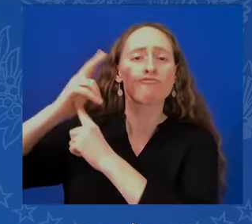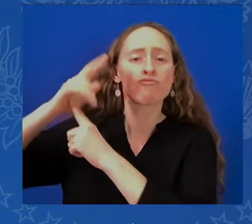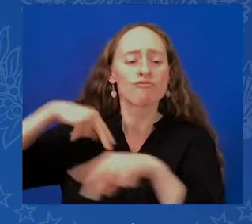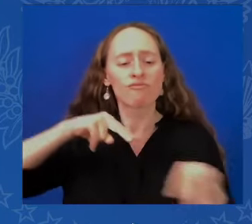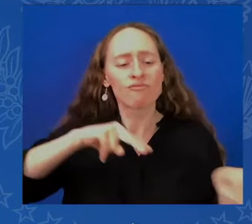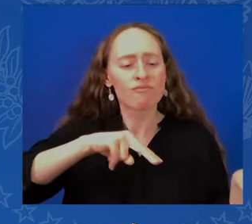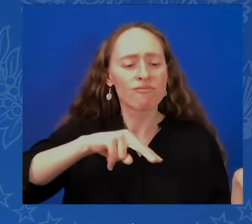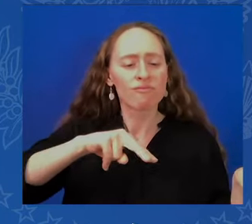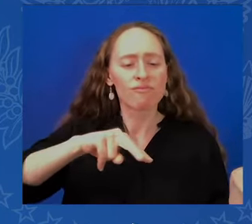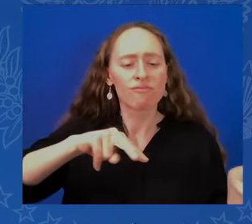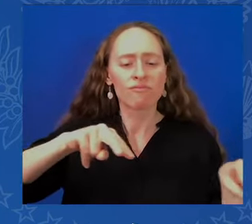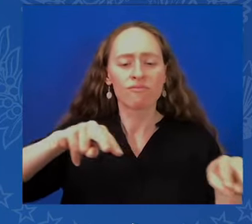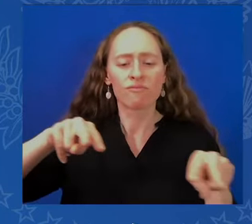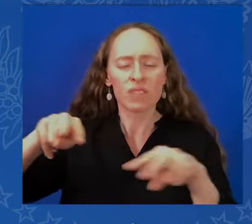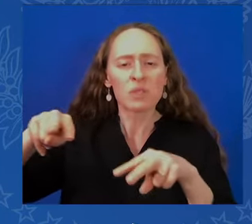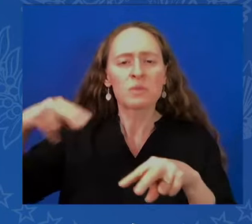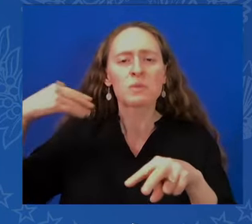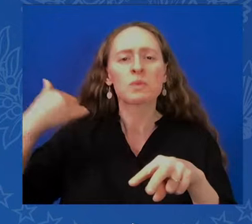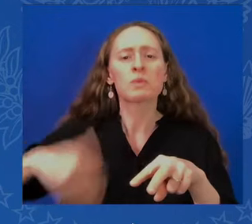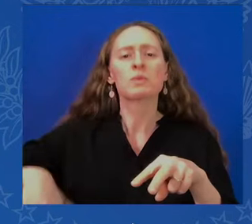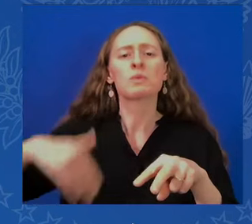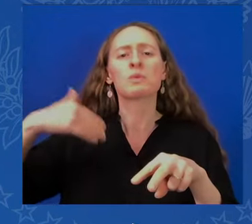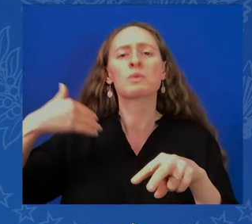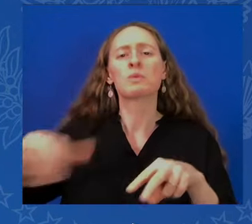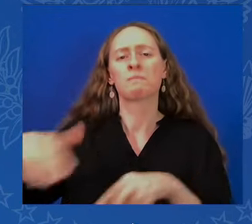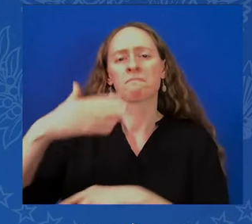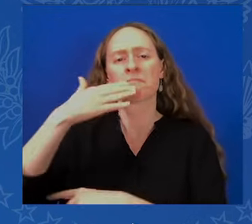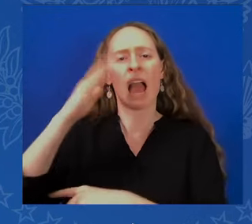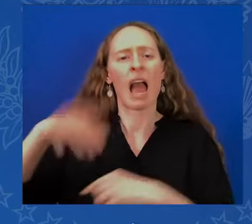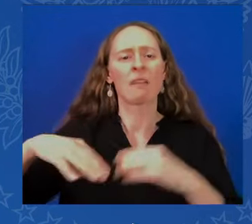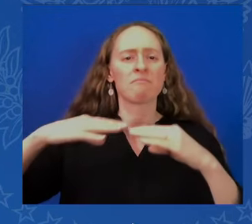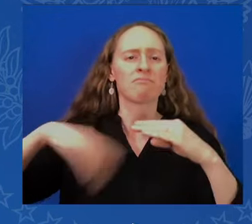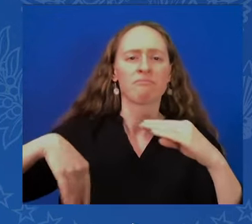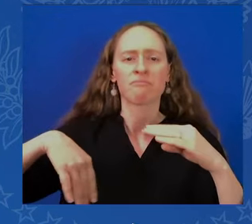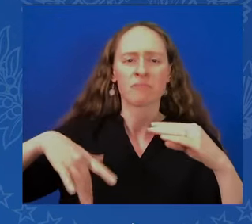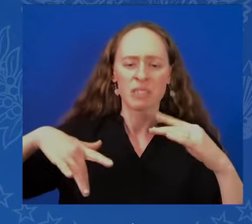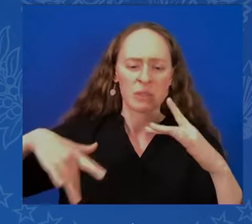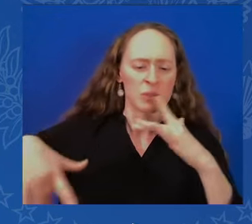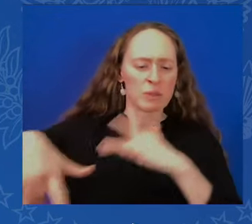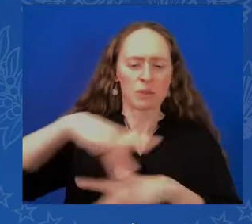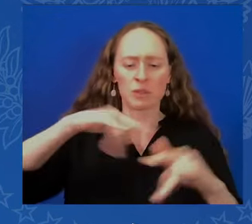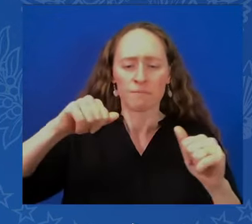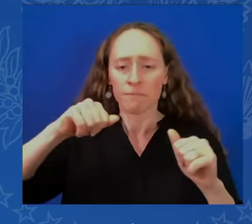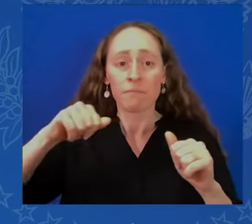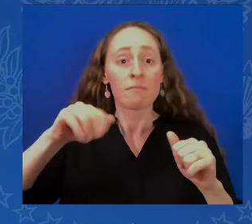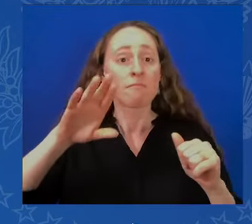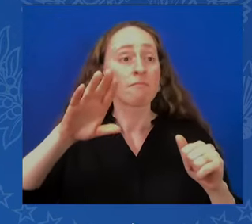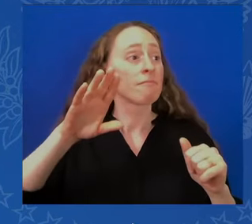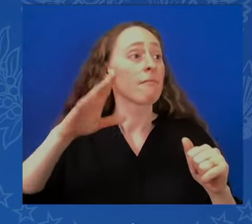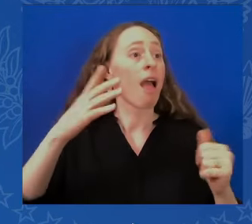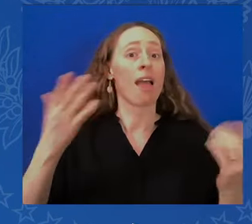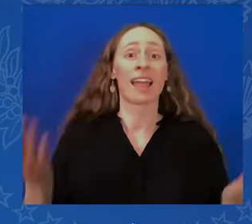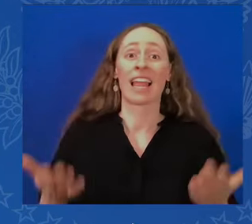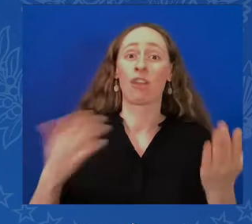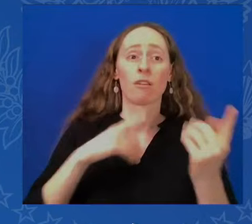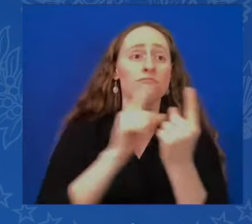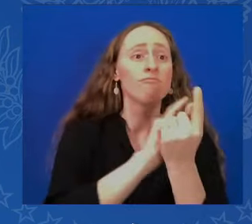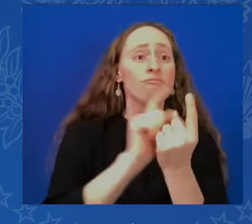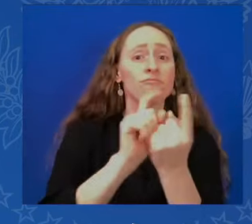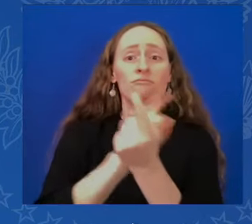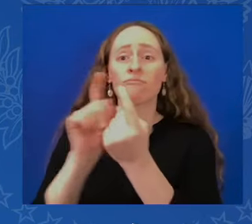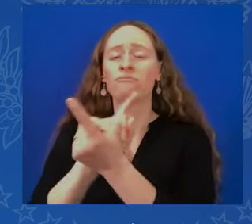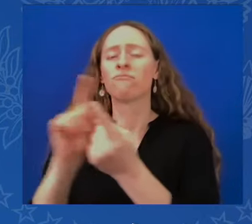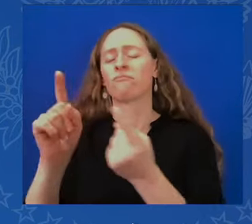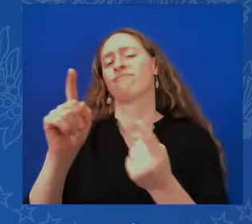But here on the ground, I see a community that's been pulled together. I want to thank you all, the first responders, the port